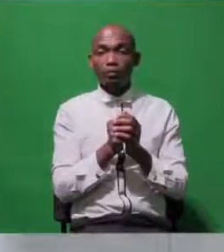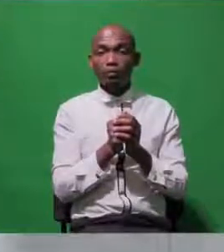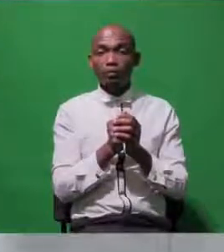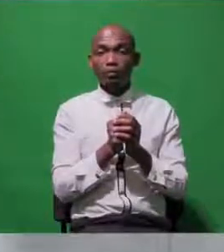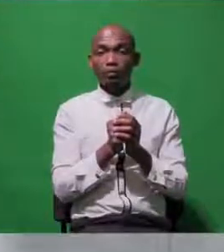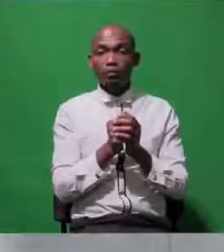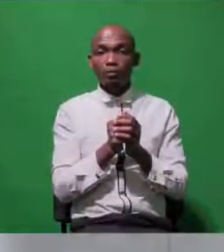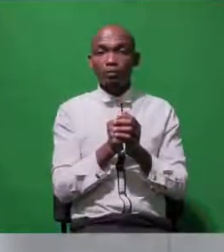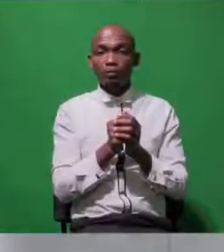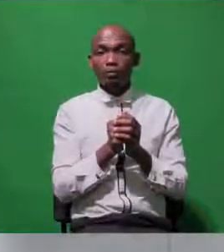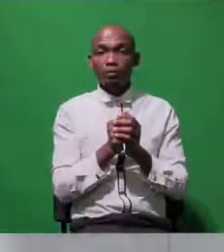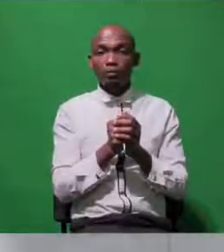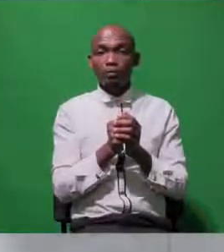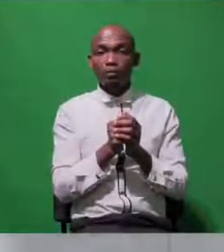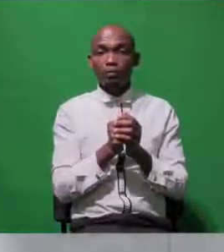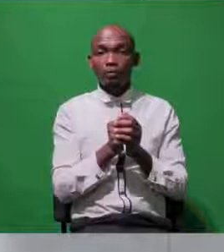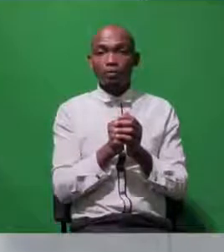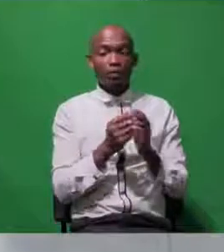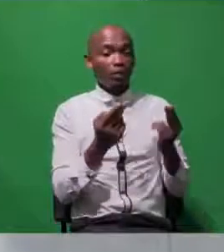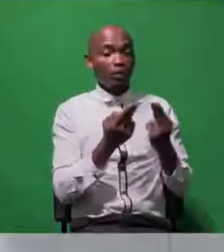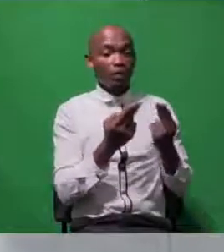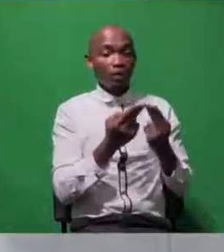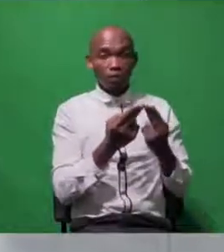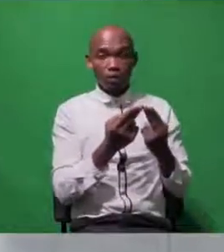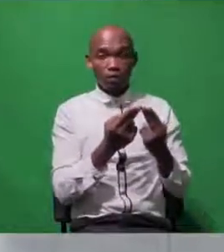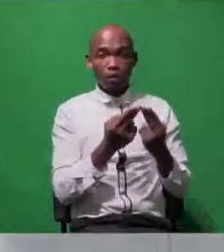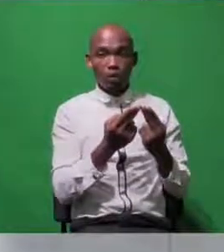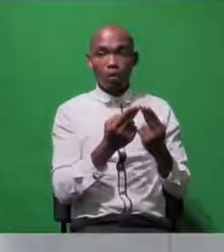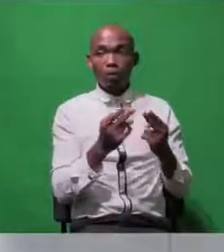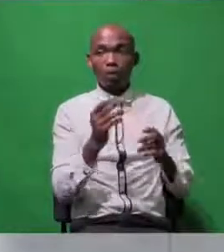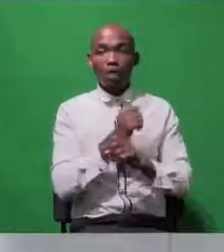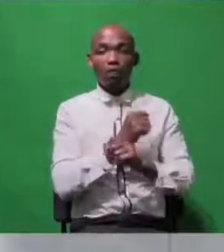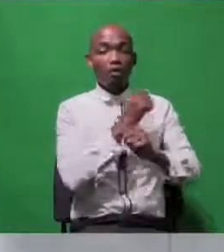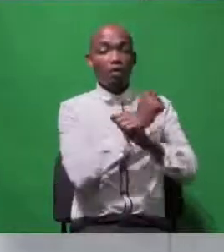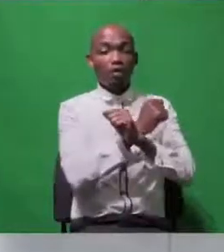Also, we have colonial health.